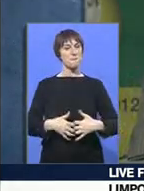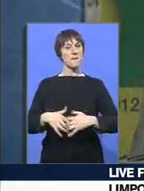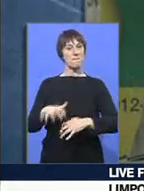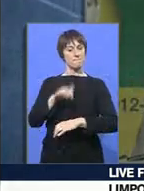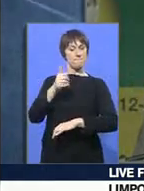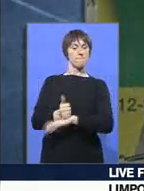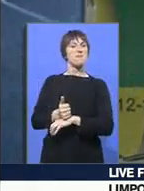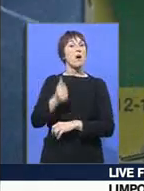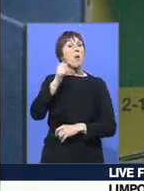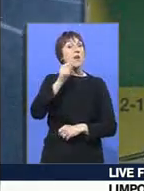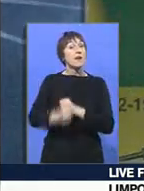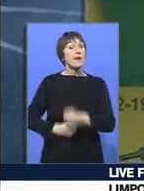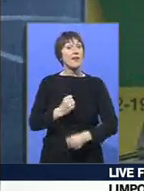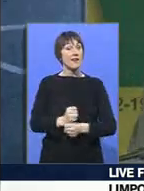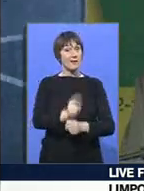in 1944.